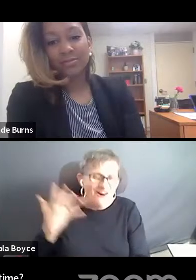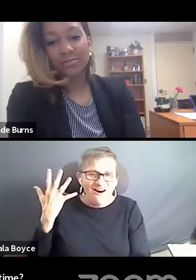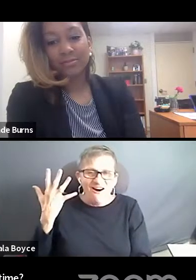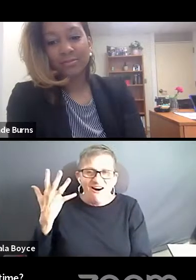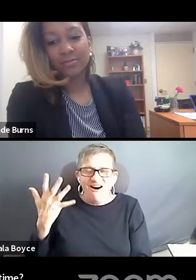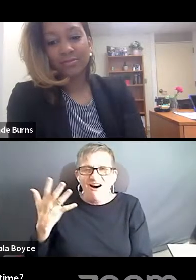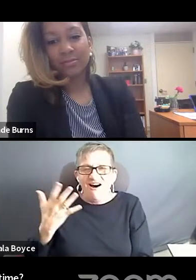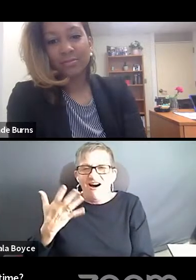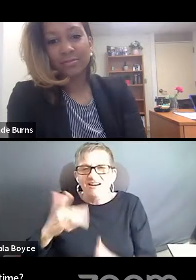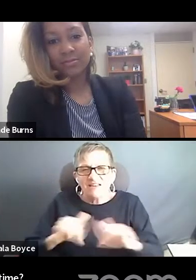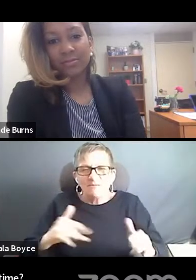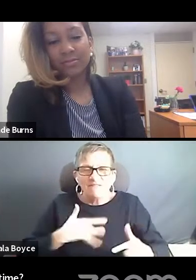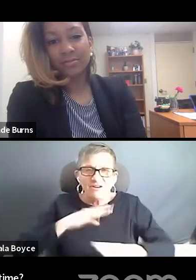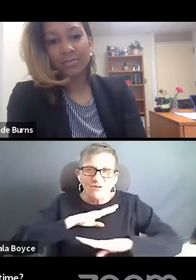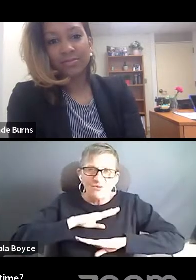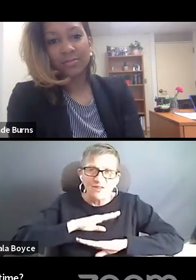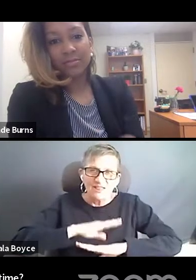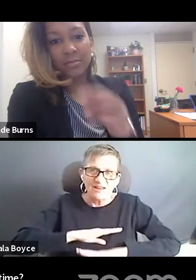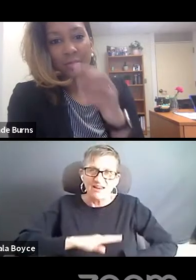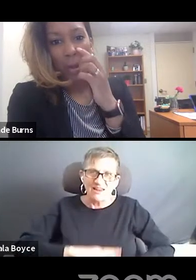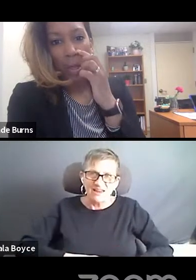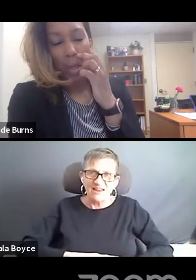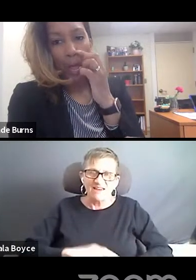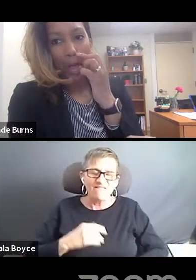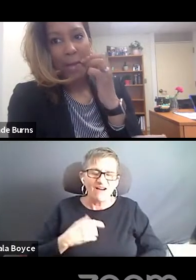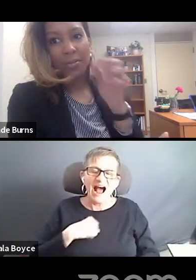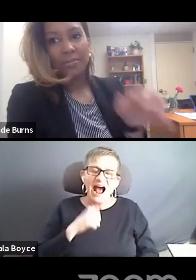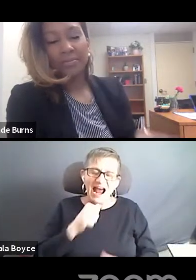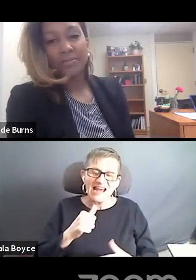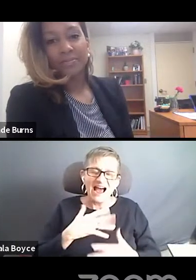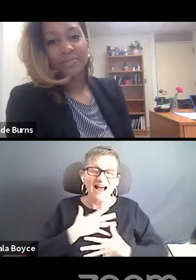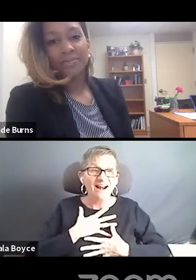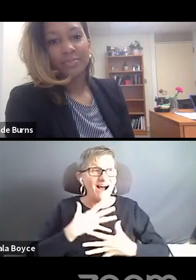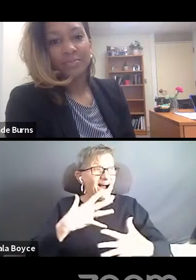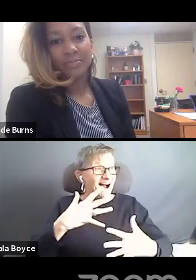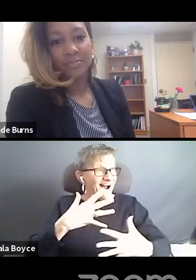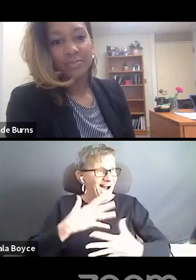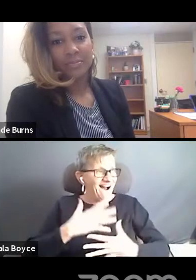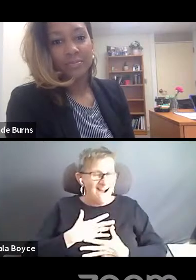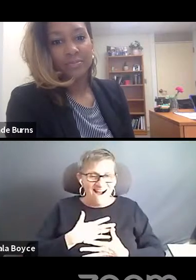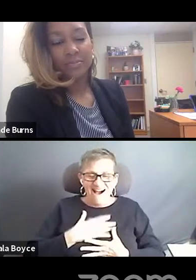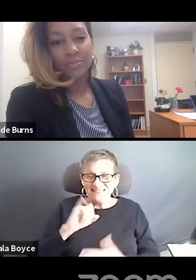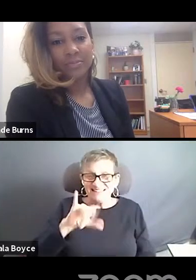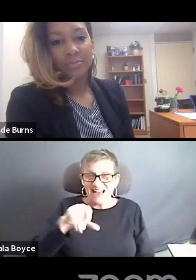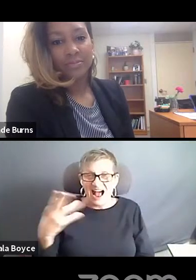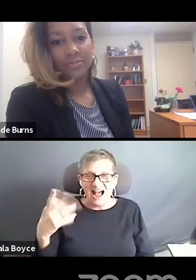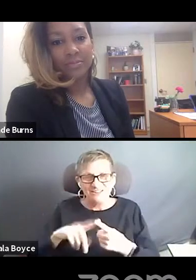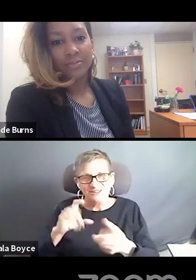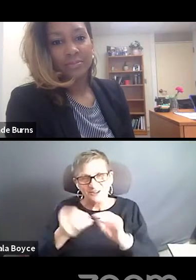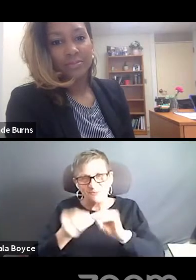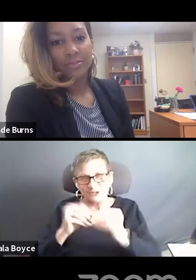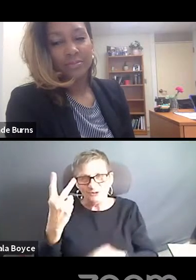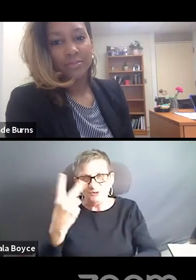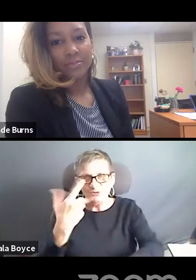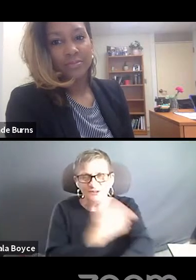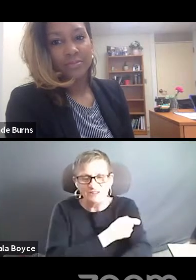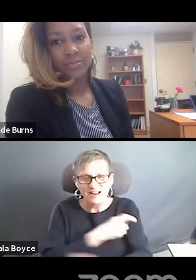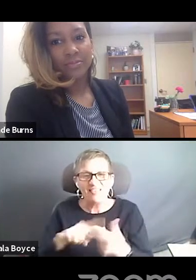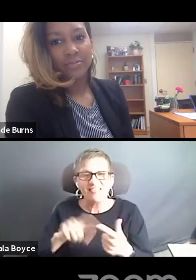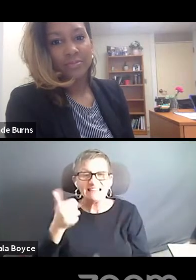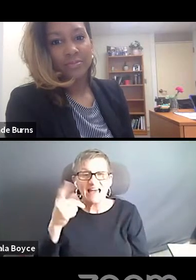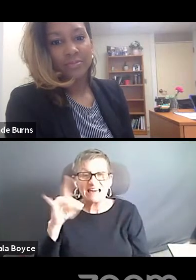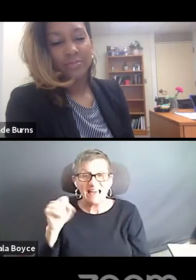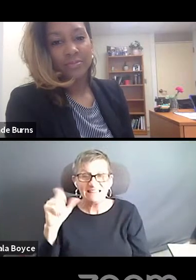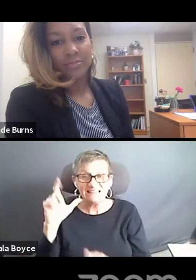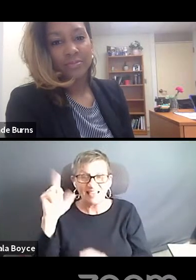relief. I didn't really sigh until I got dose number two. And then 10 days later, I said, okay, I think